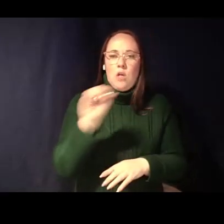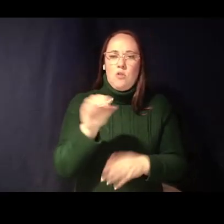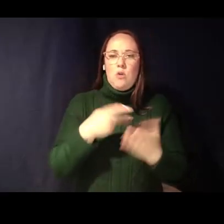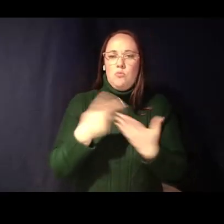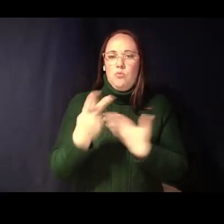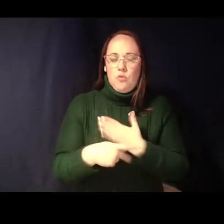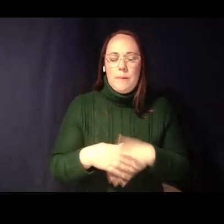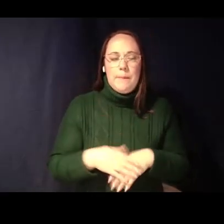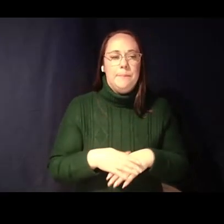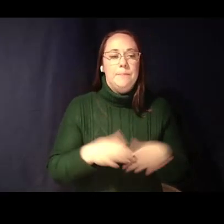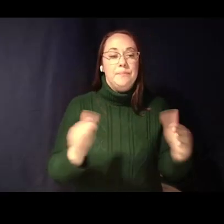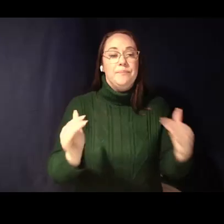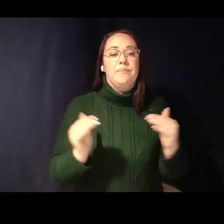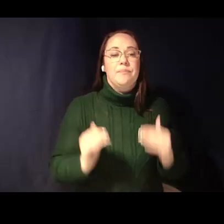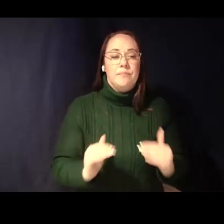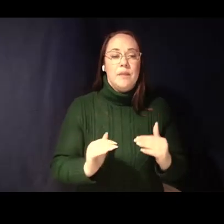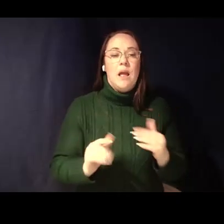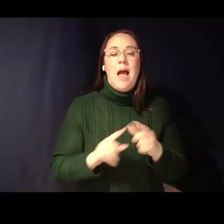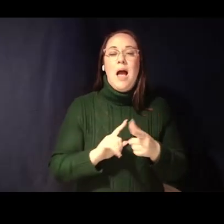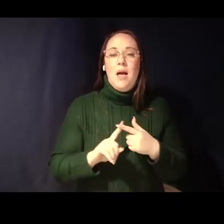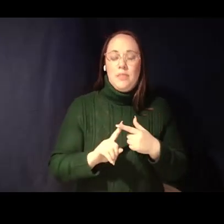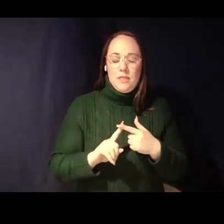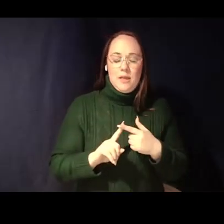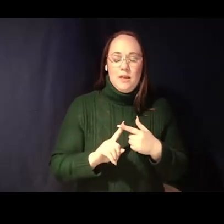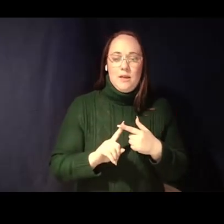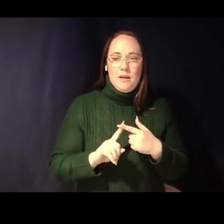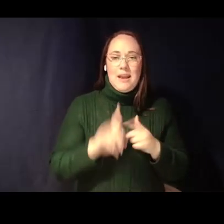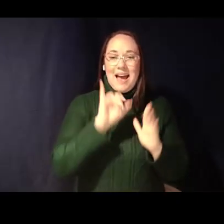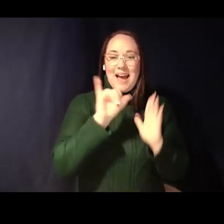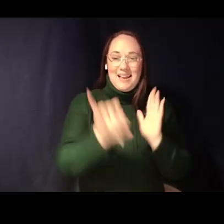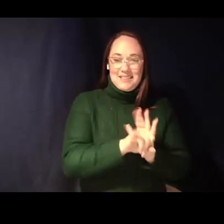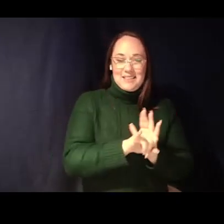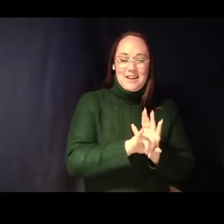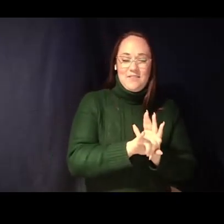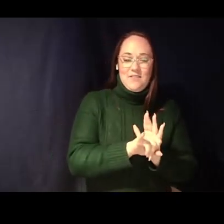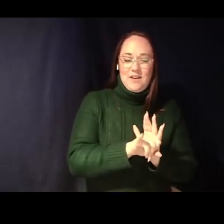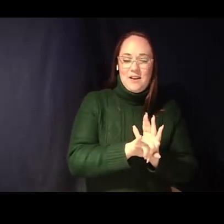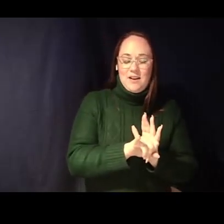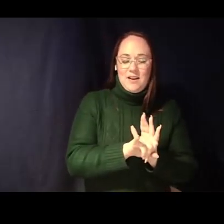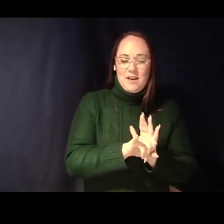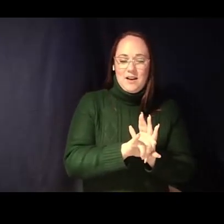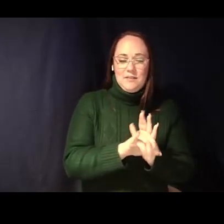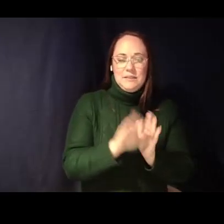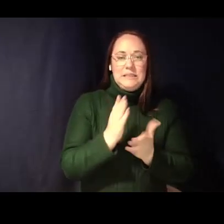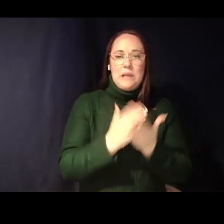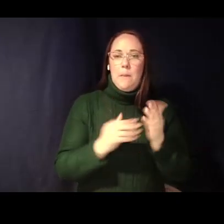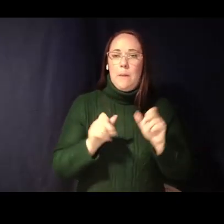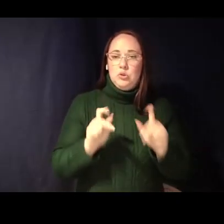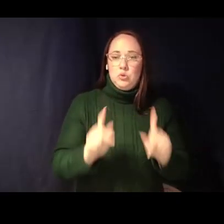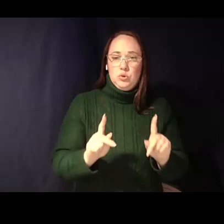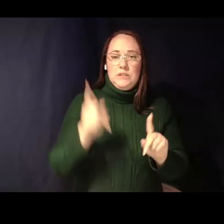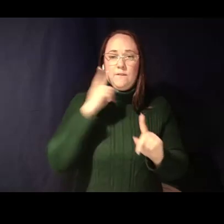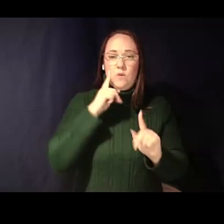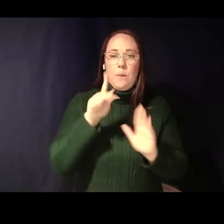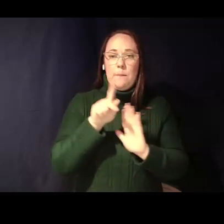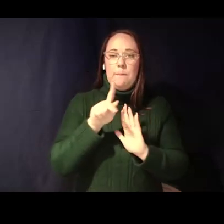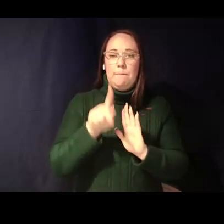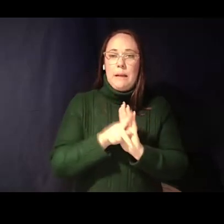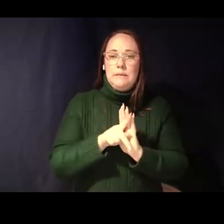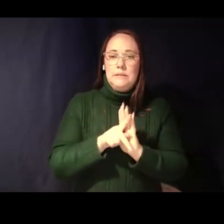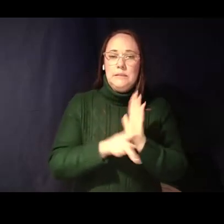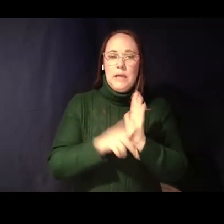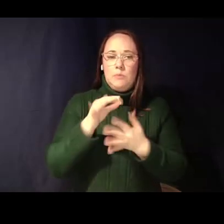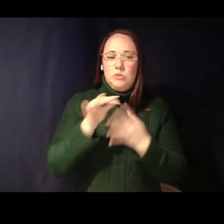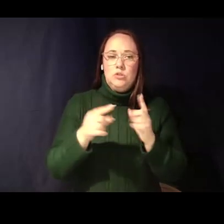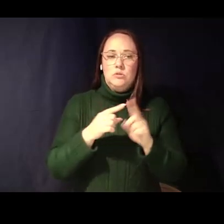program. And then from that, we have started to identify some opportunities for policy actions that could address some of